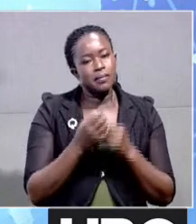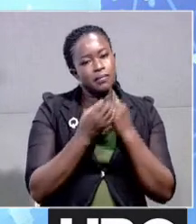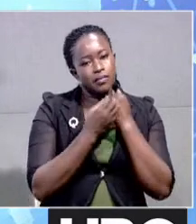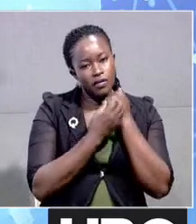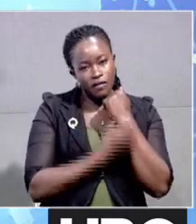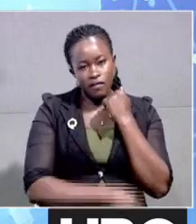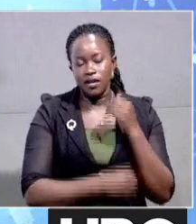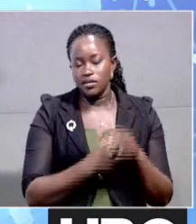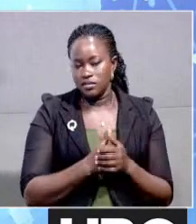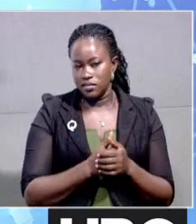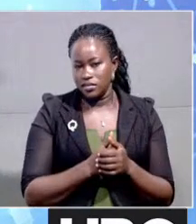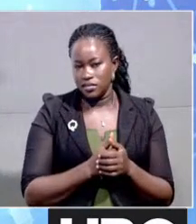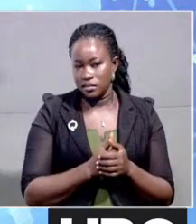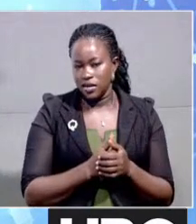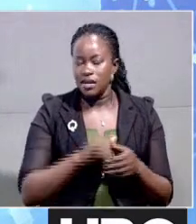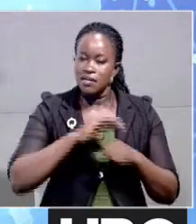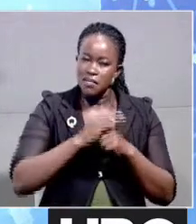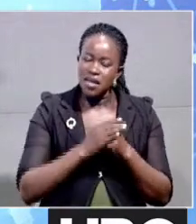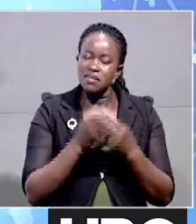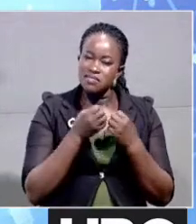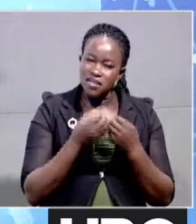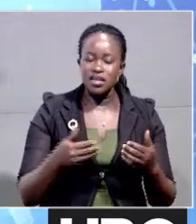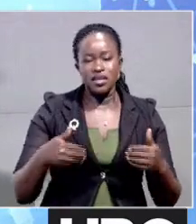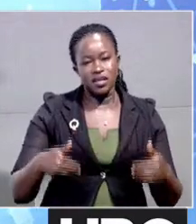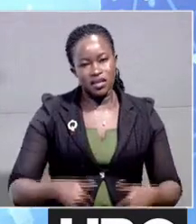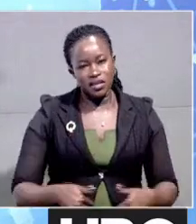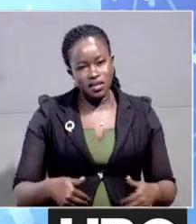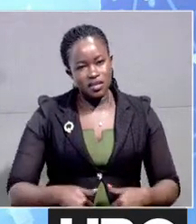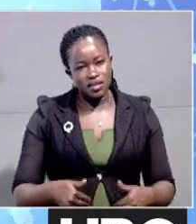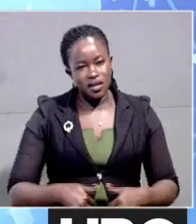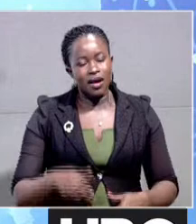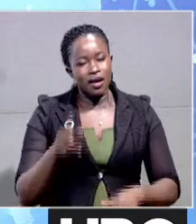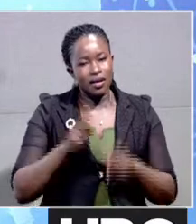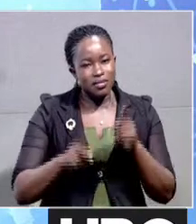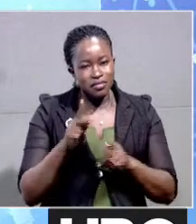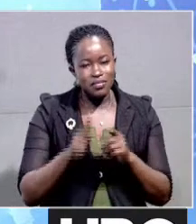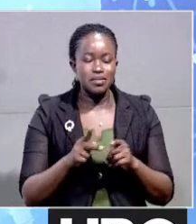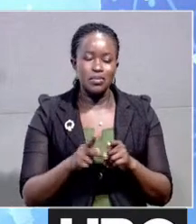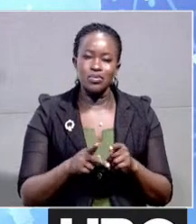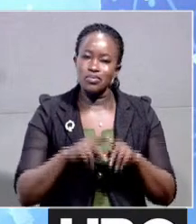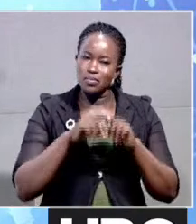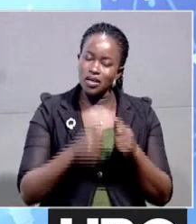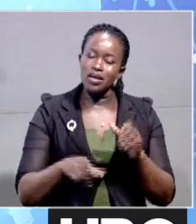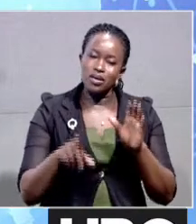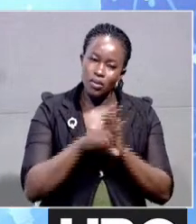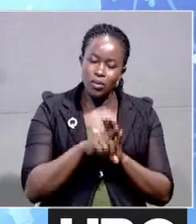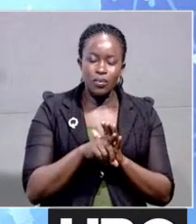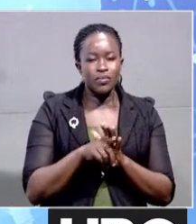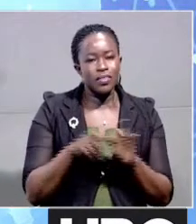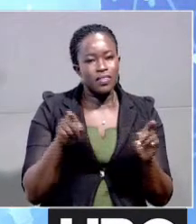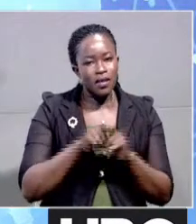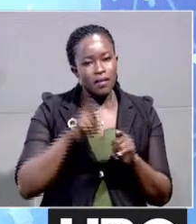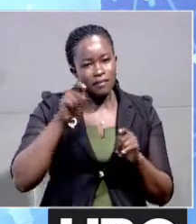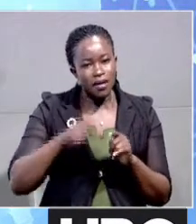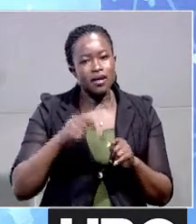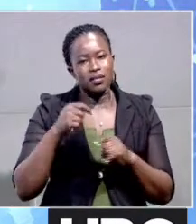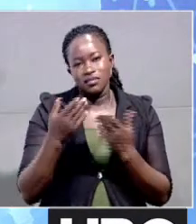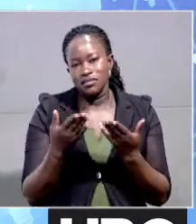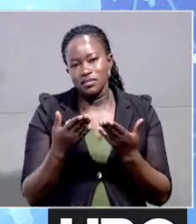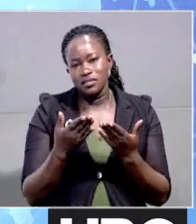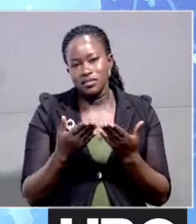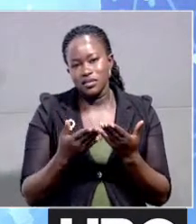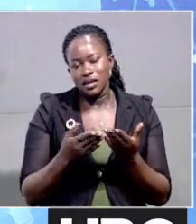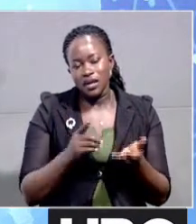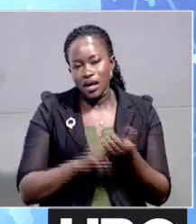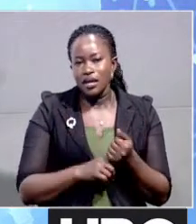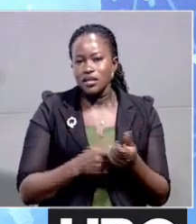has pushed many young people in retail crimes, and the arrest of these will help to discover the missing gun which was used in